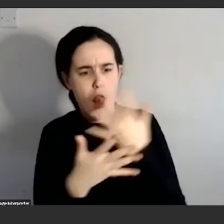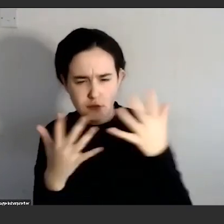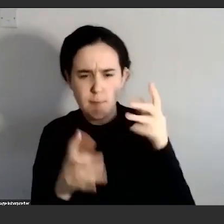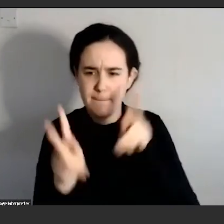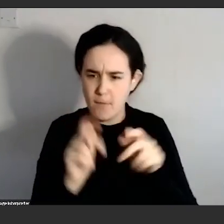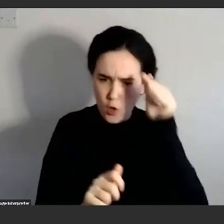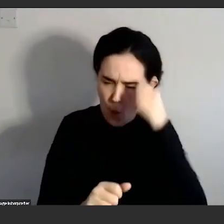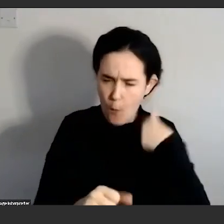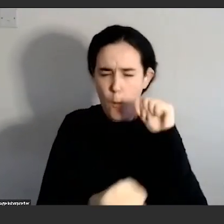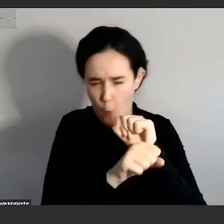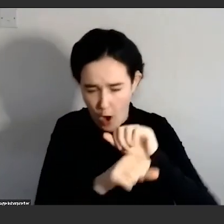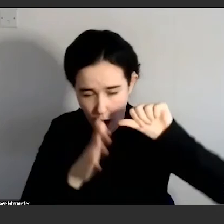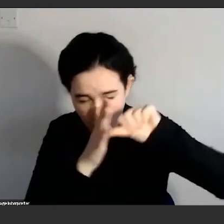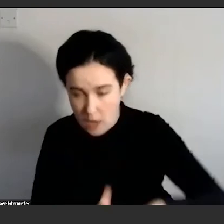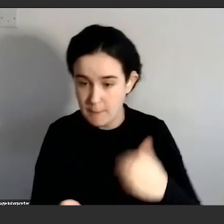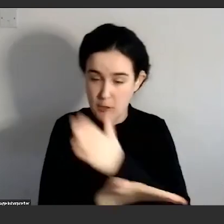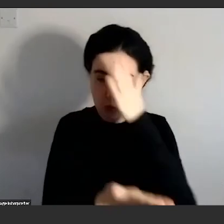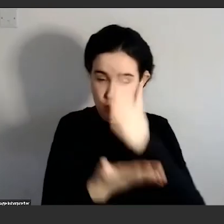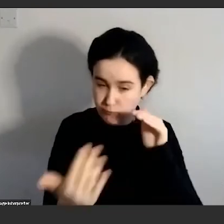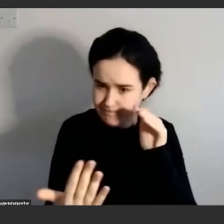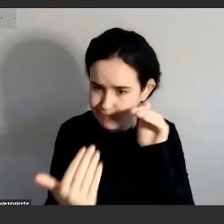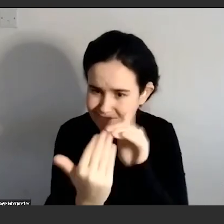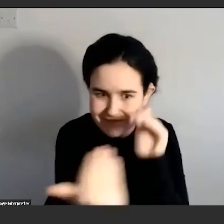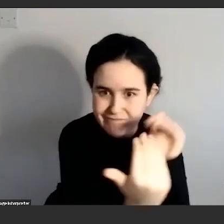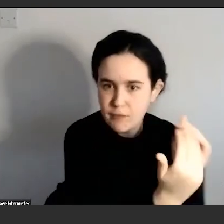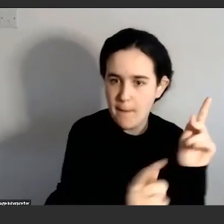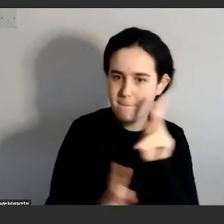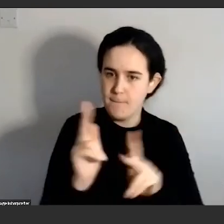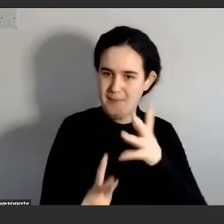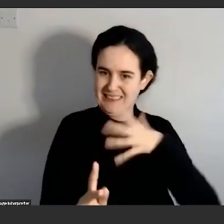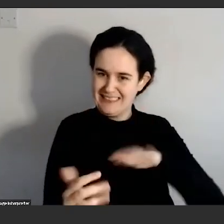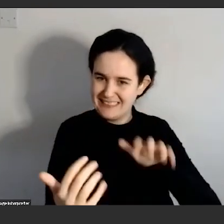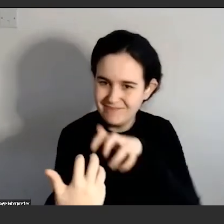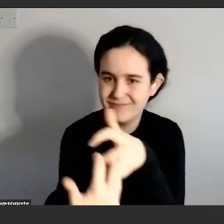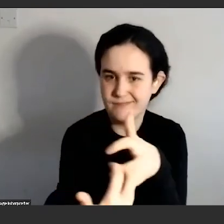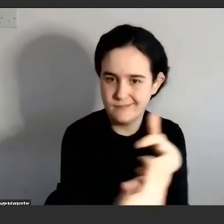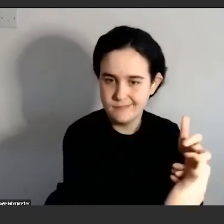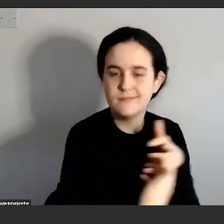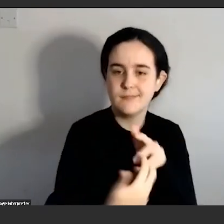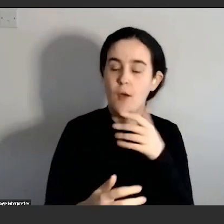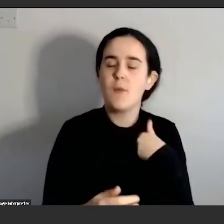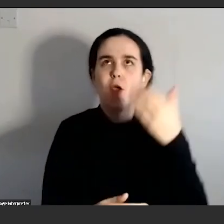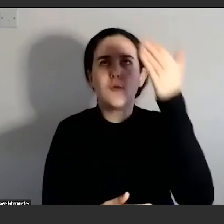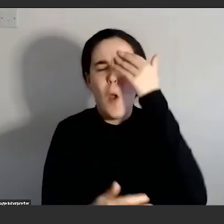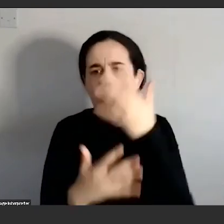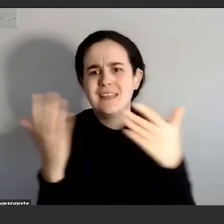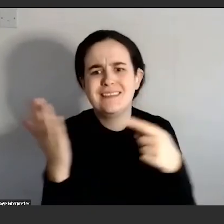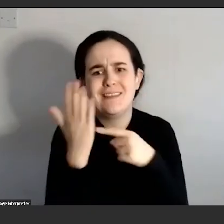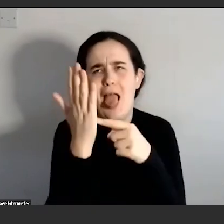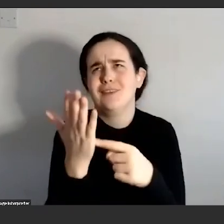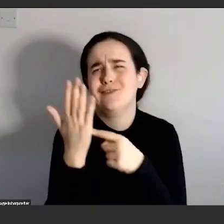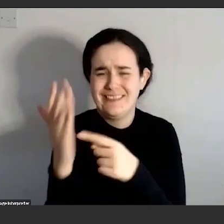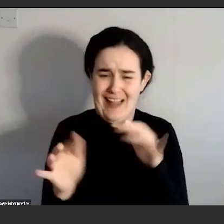independent in their use and their conversations. As a deaf person going into medical environments, it's